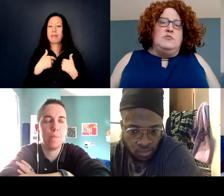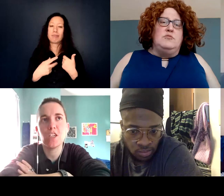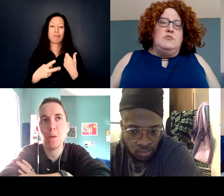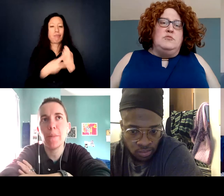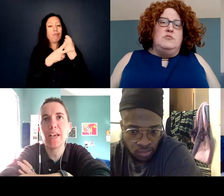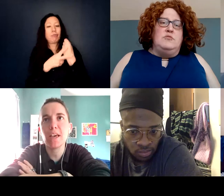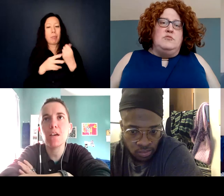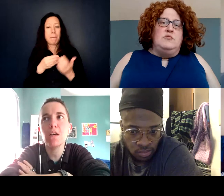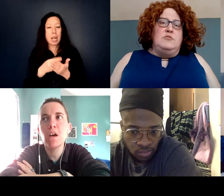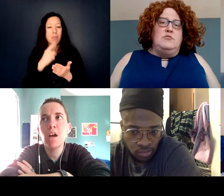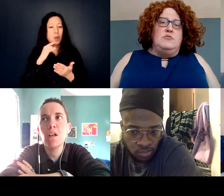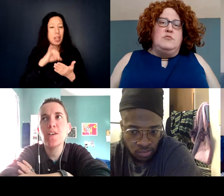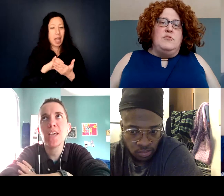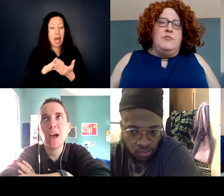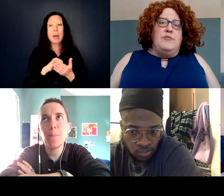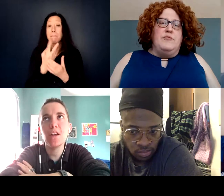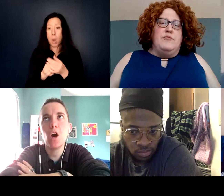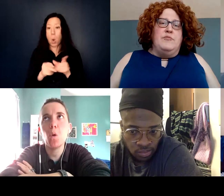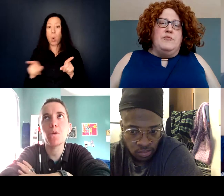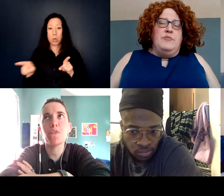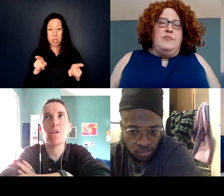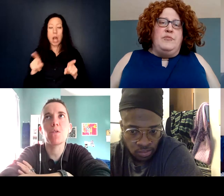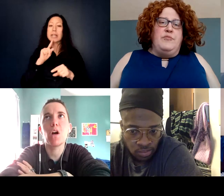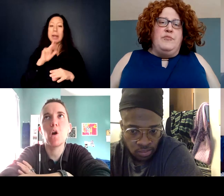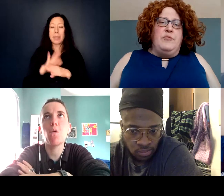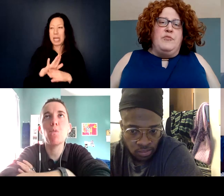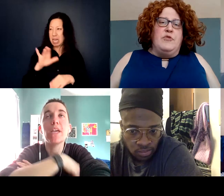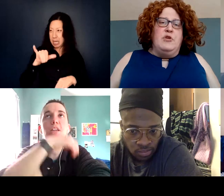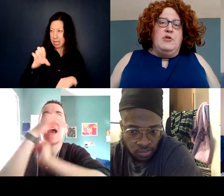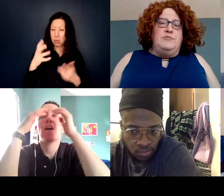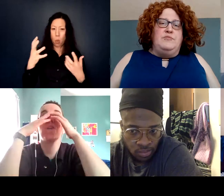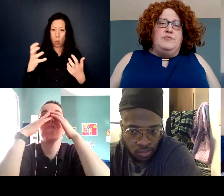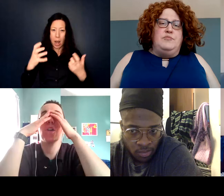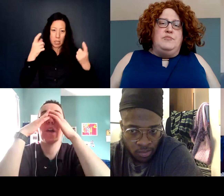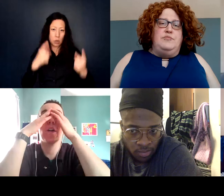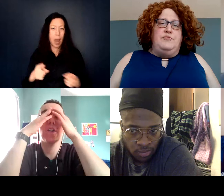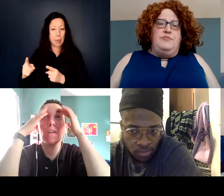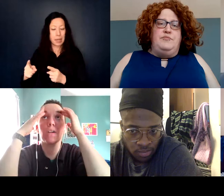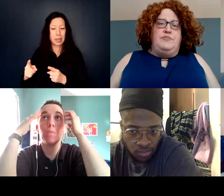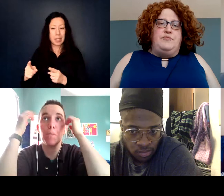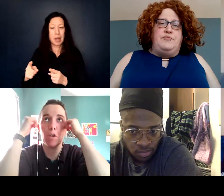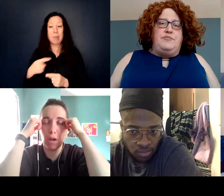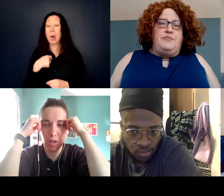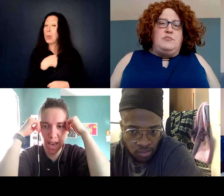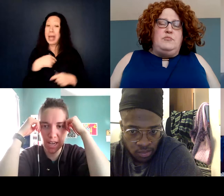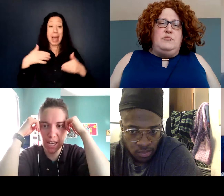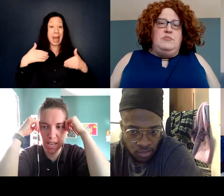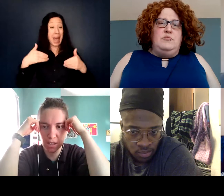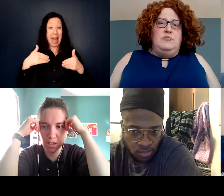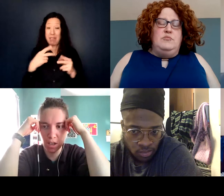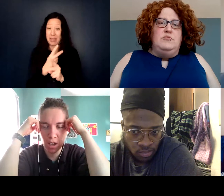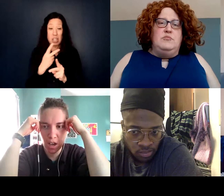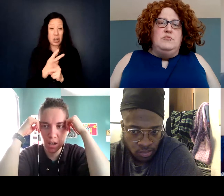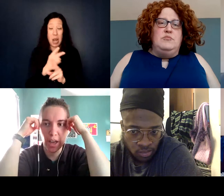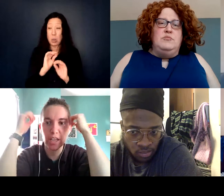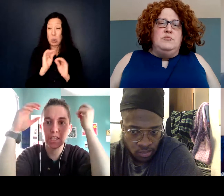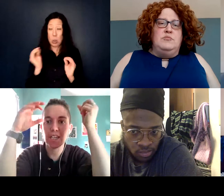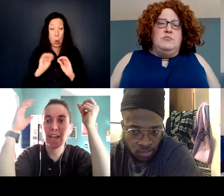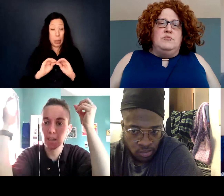departments/divisions are committed to making this happen. What we haven't figured out and don't have a commitment around yet